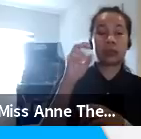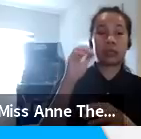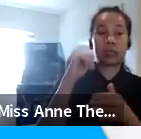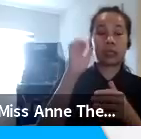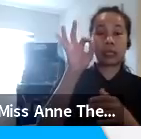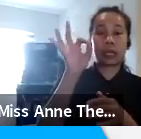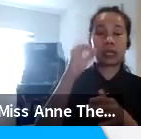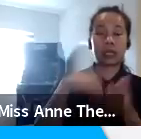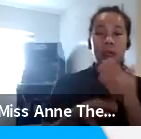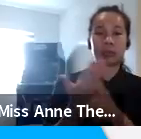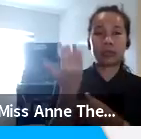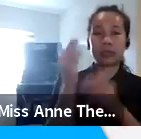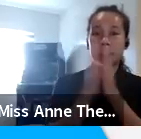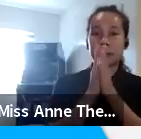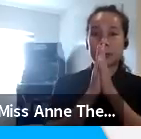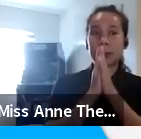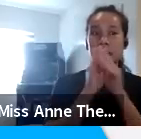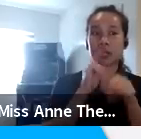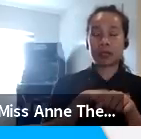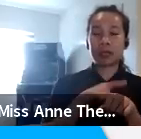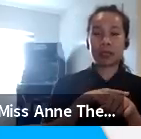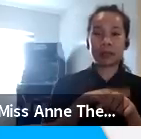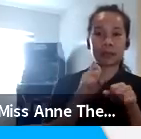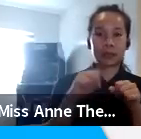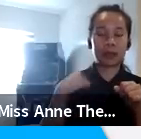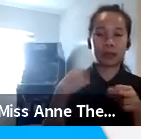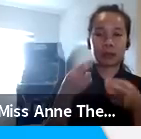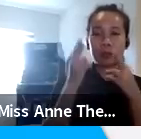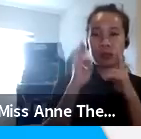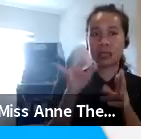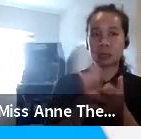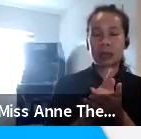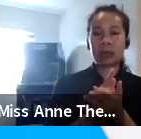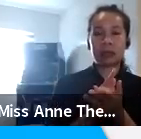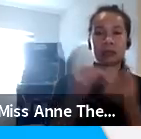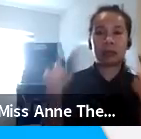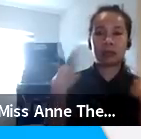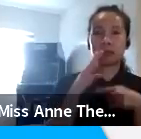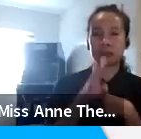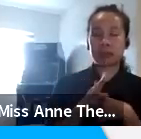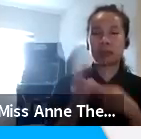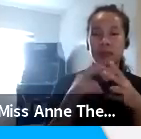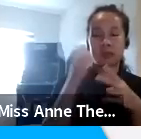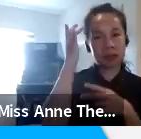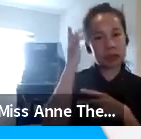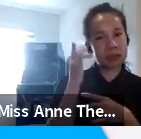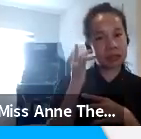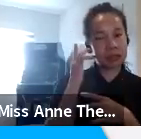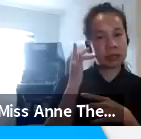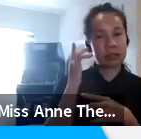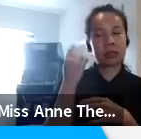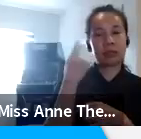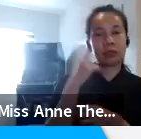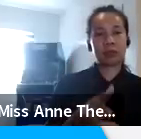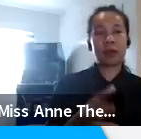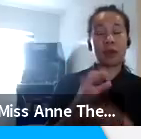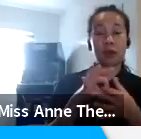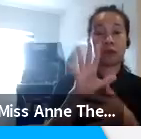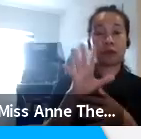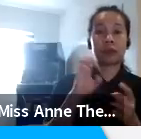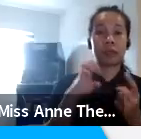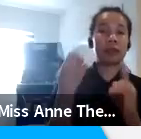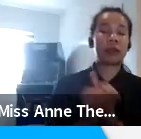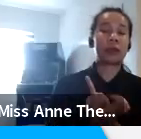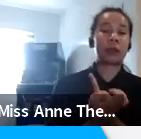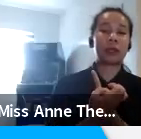So it's like as a teacher, you have to be very sensitive of your environment.